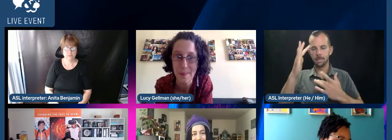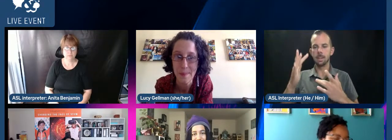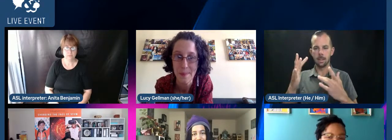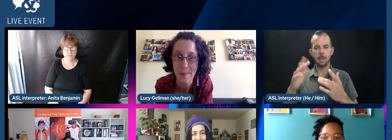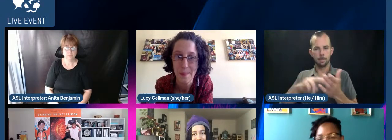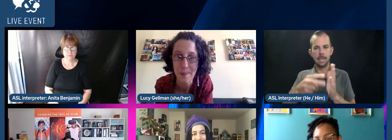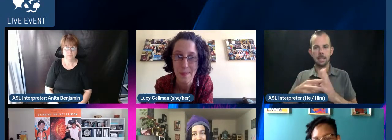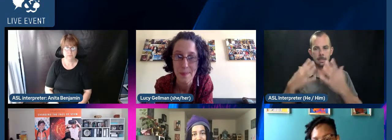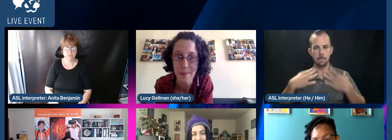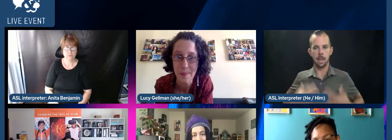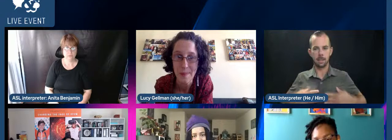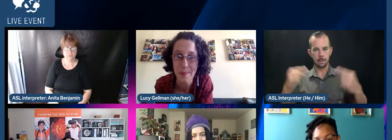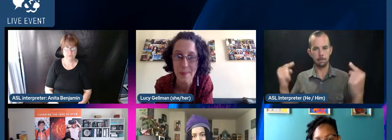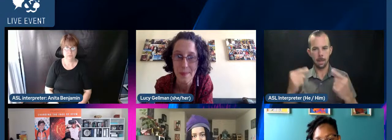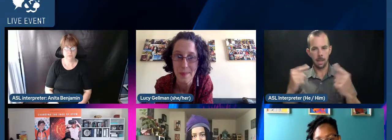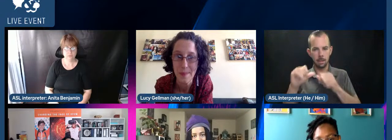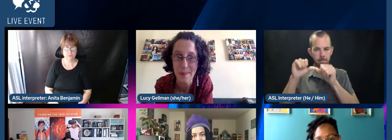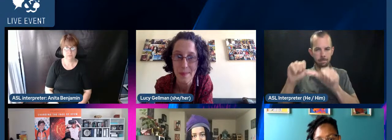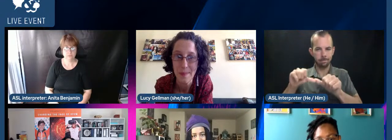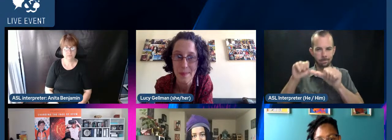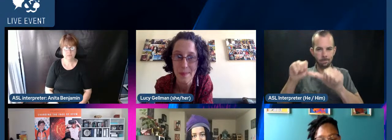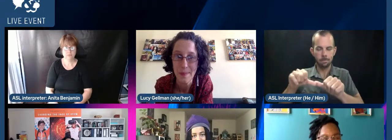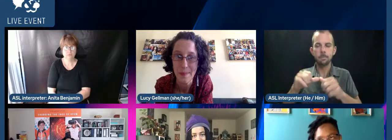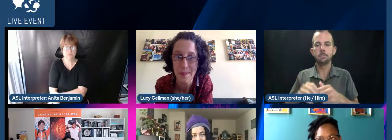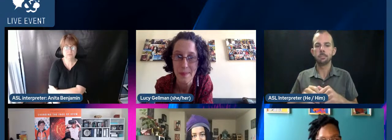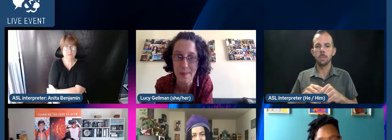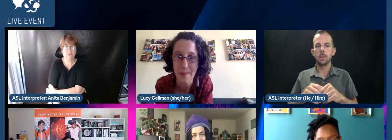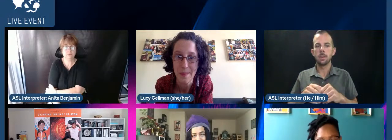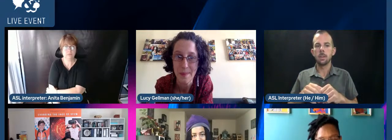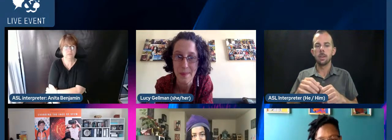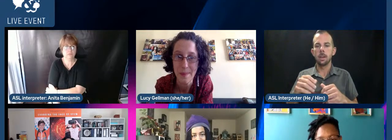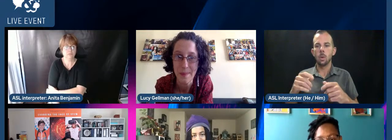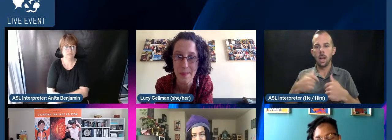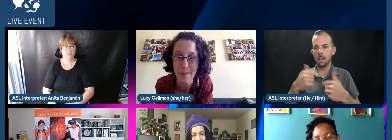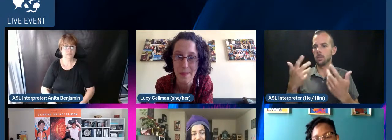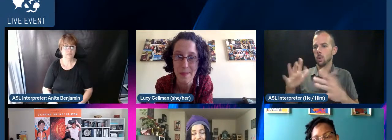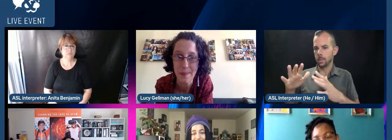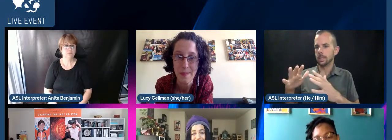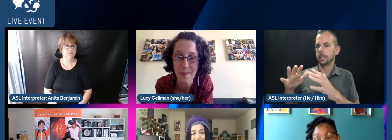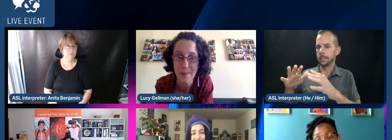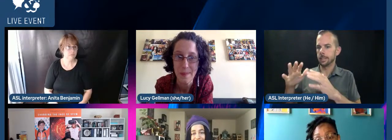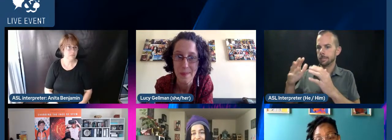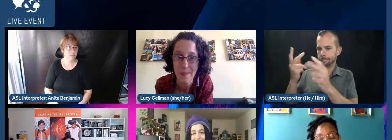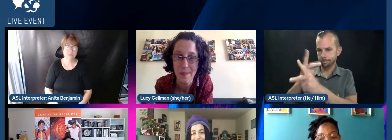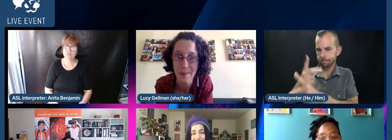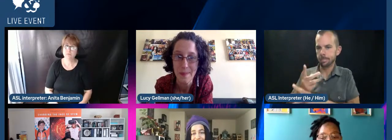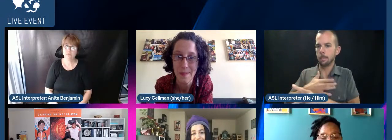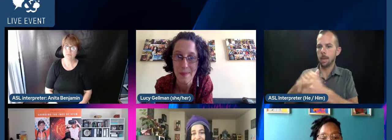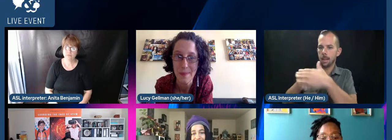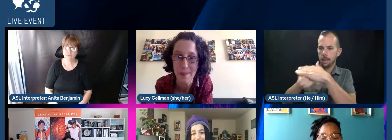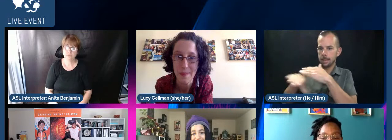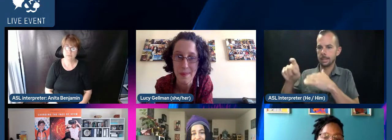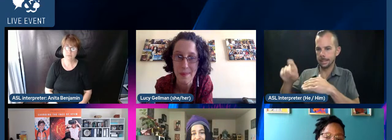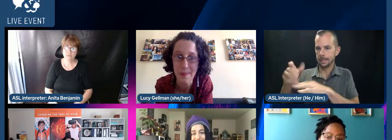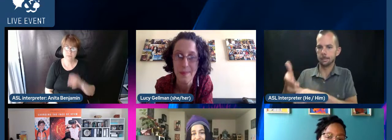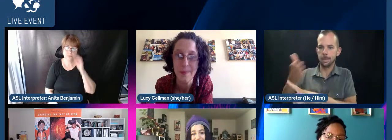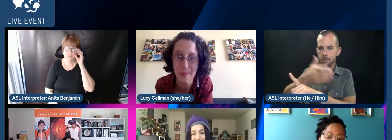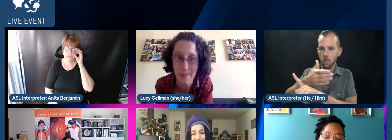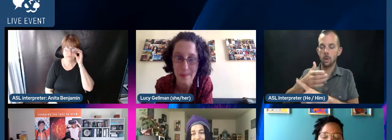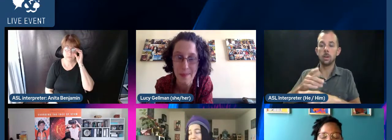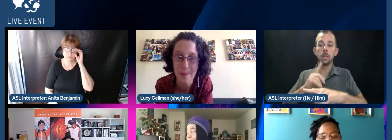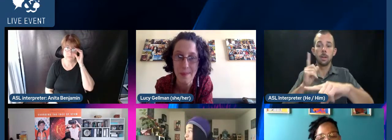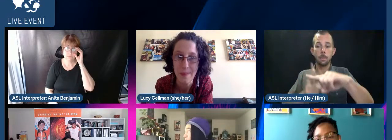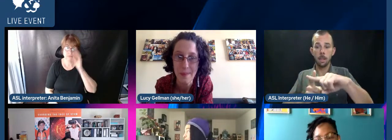my access needs on that regard before that. I do also have an autism spectrum